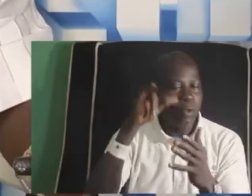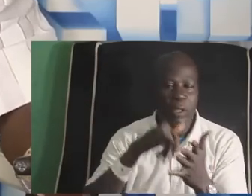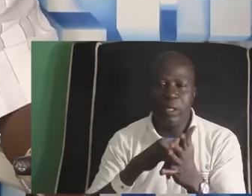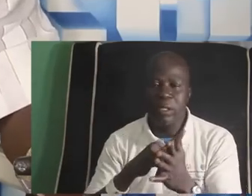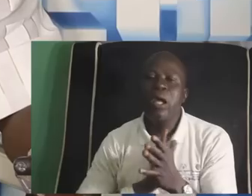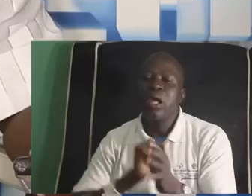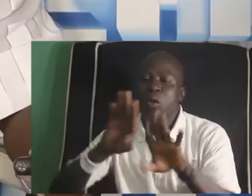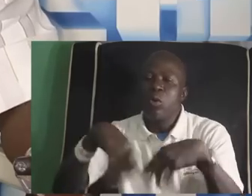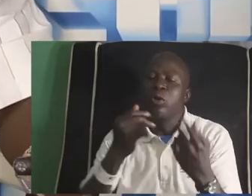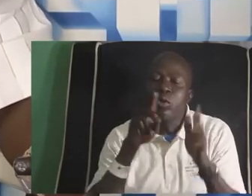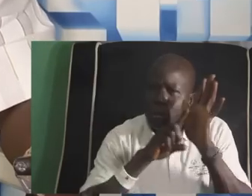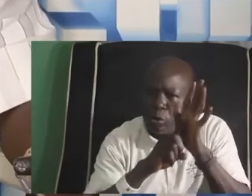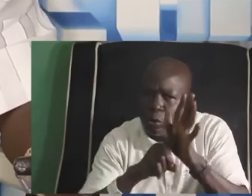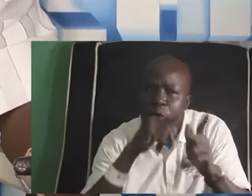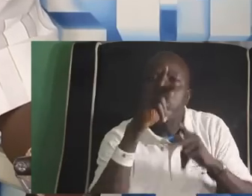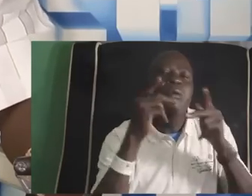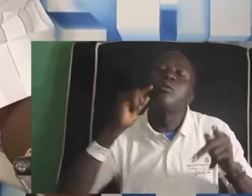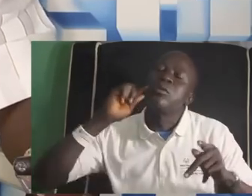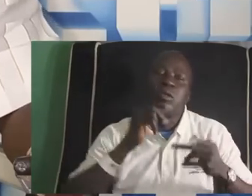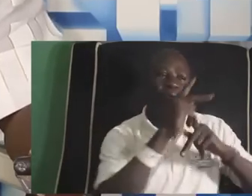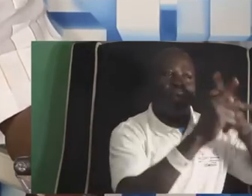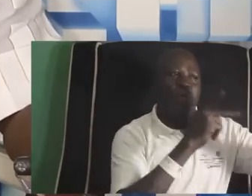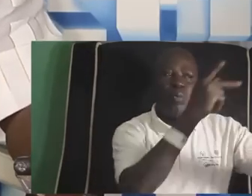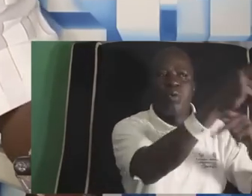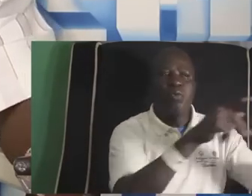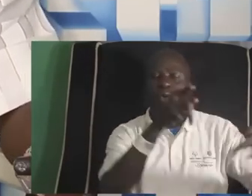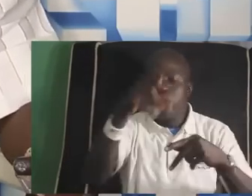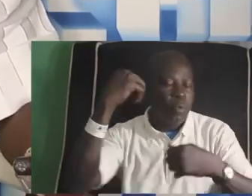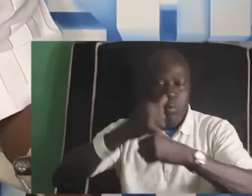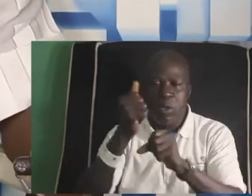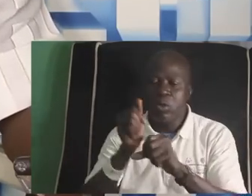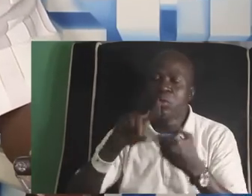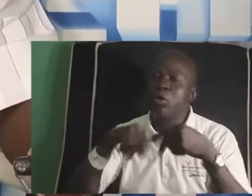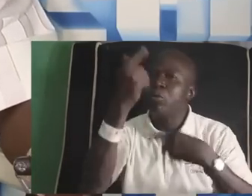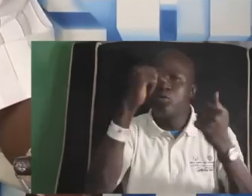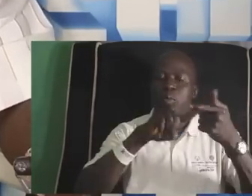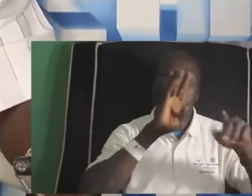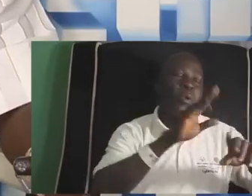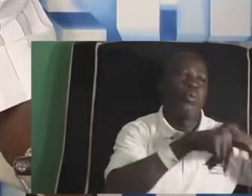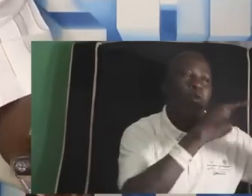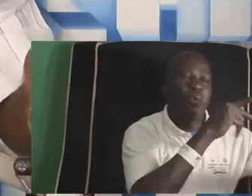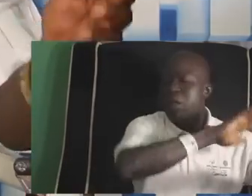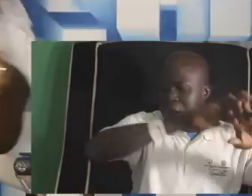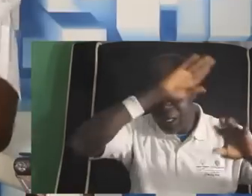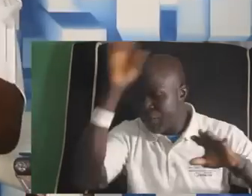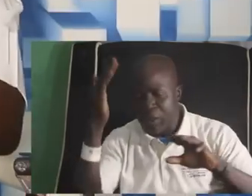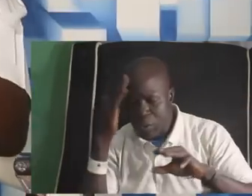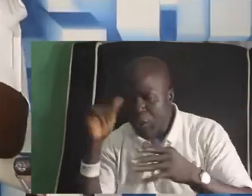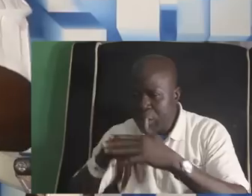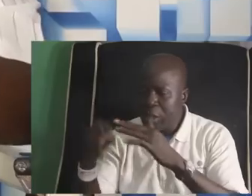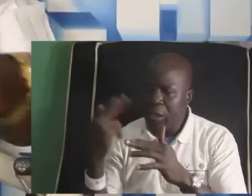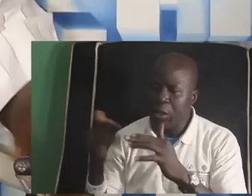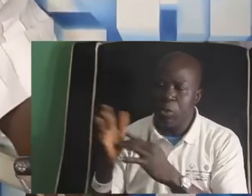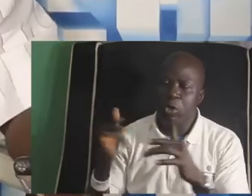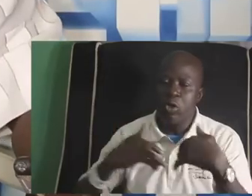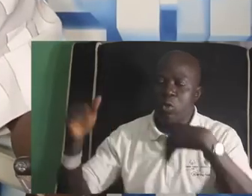you. A ma fi asiri woli han oni. We show the secrets of the prophet. Ti won na o fi di woli. That will make it to become prophet. O ni ma. Loruko Oluwa. O